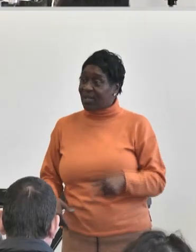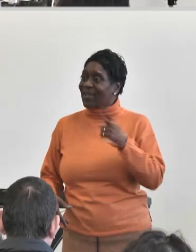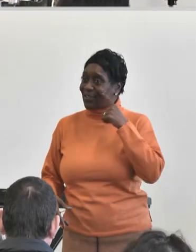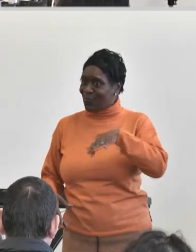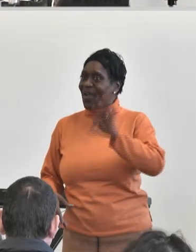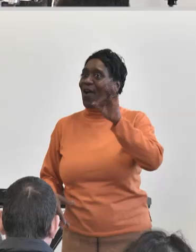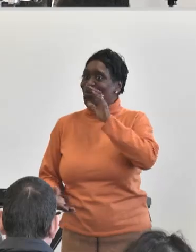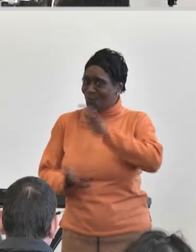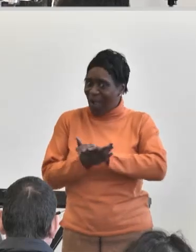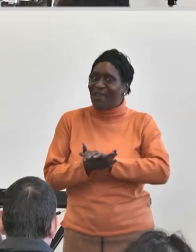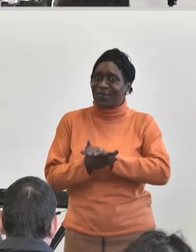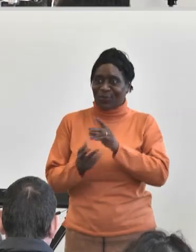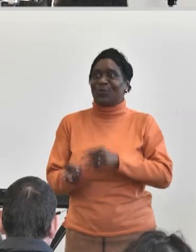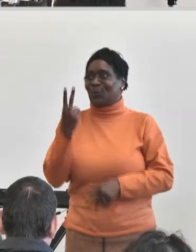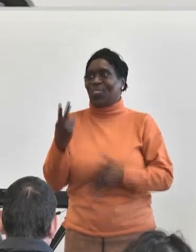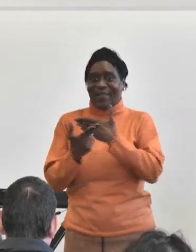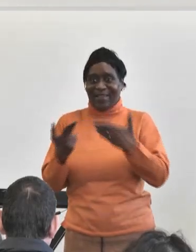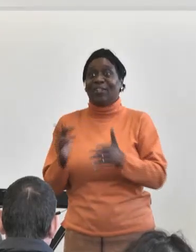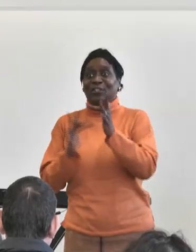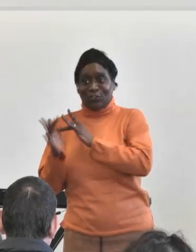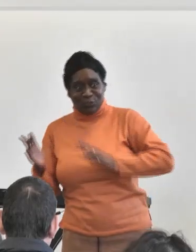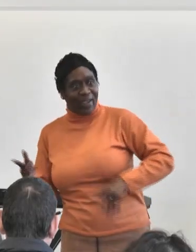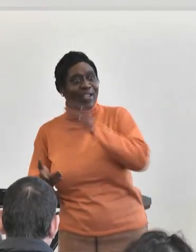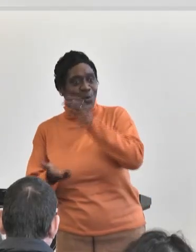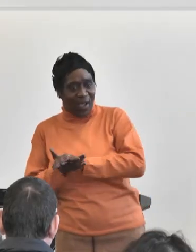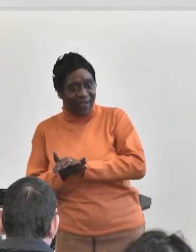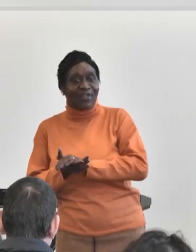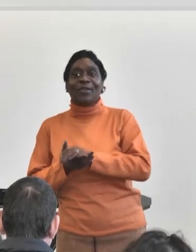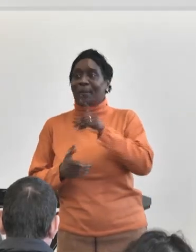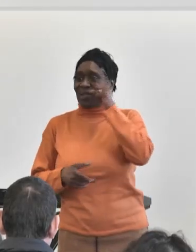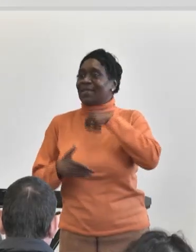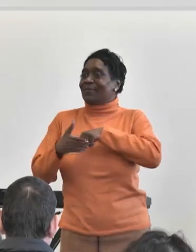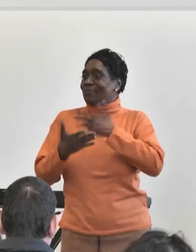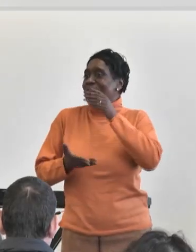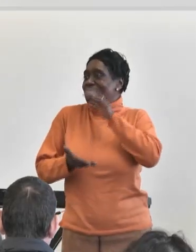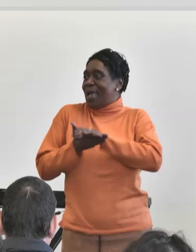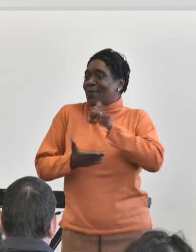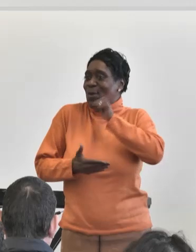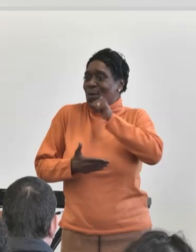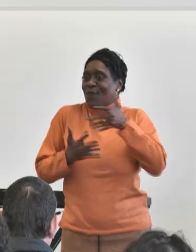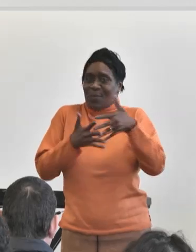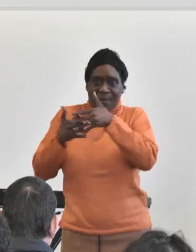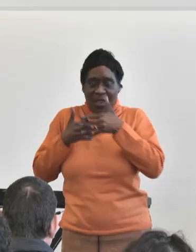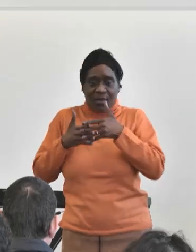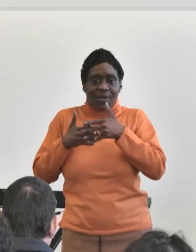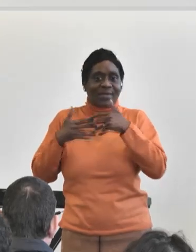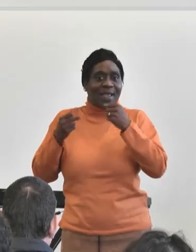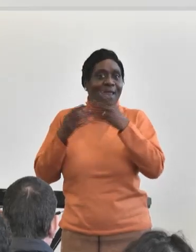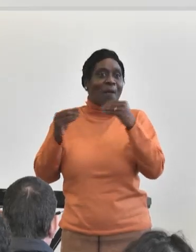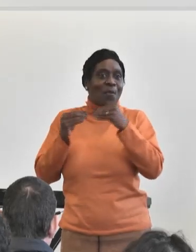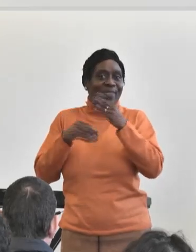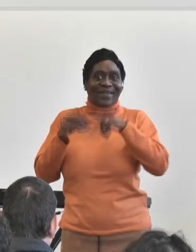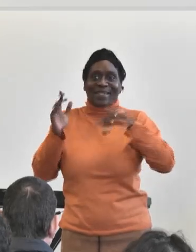got your wife too. También conseguiste tu esposa, ¿no? As he married an American girl. Una mujer americana. He got a whole lot more.